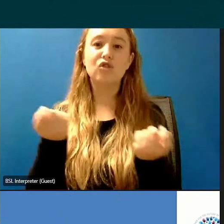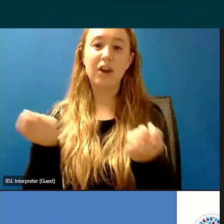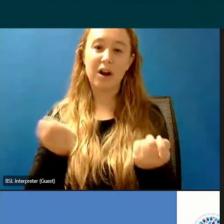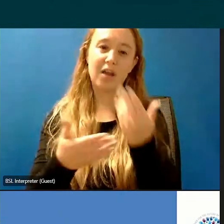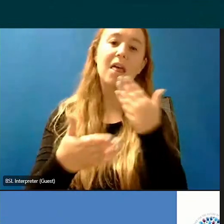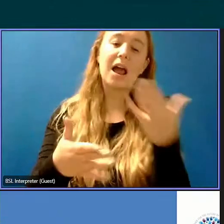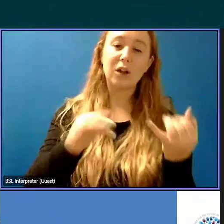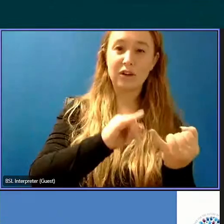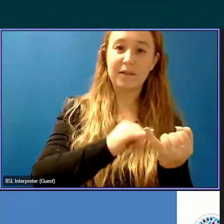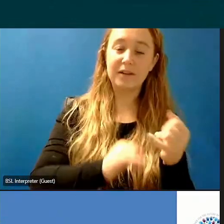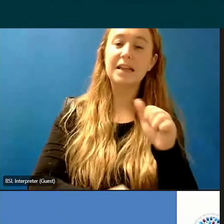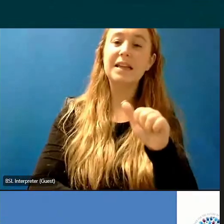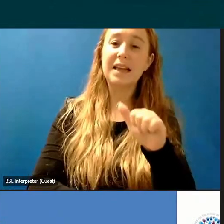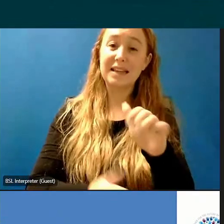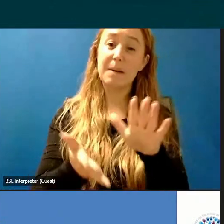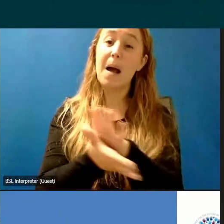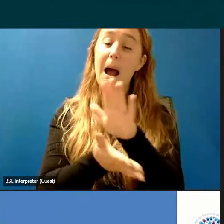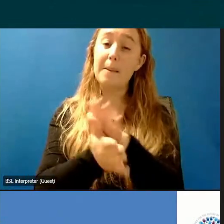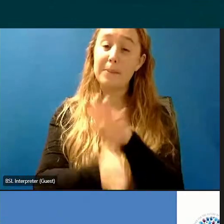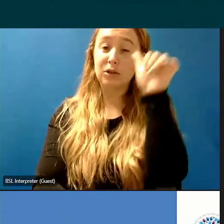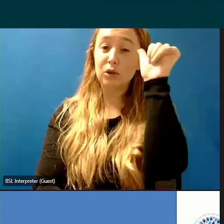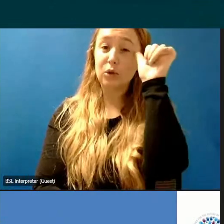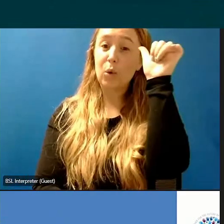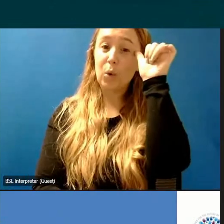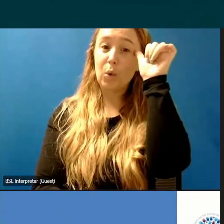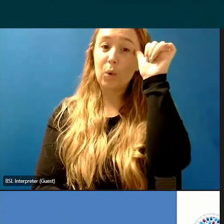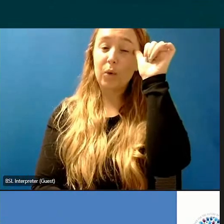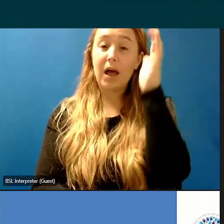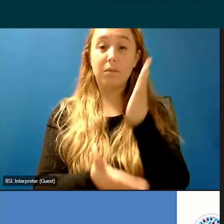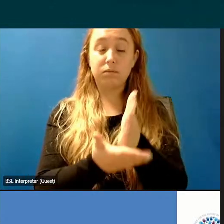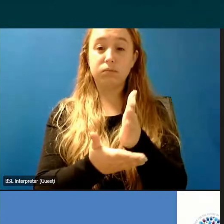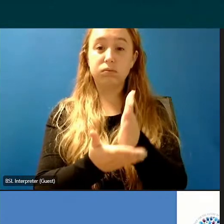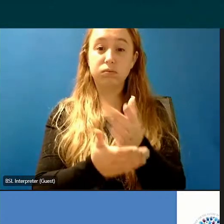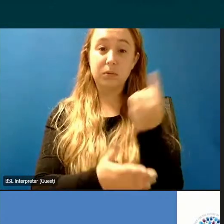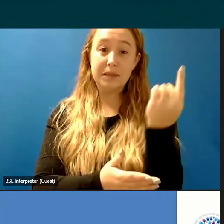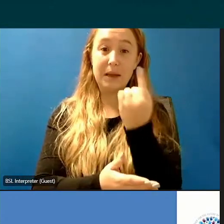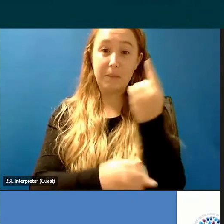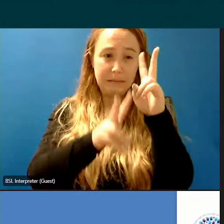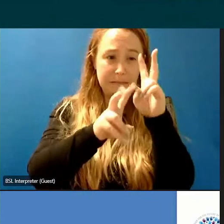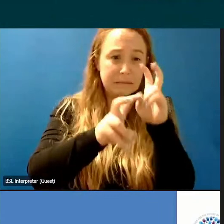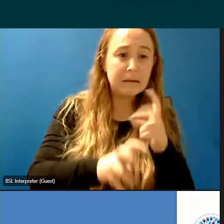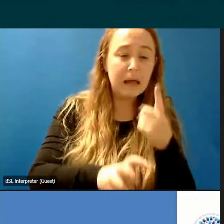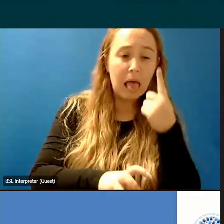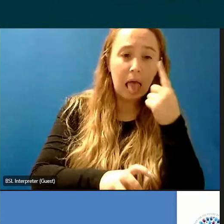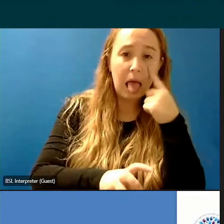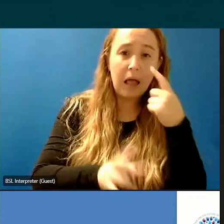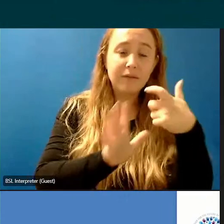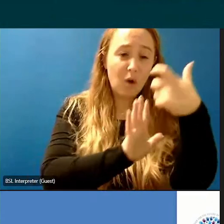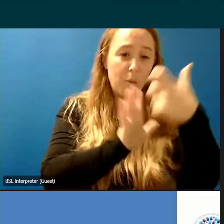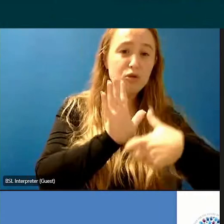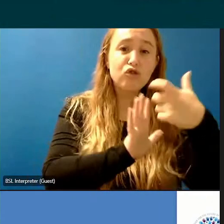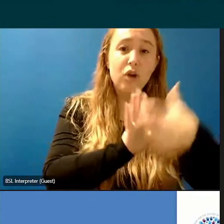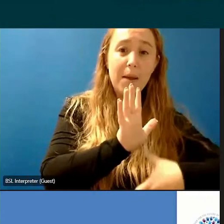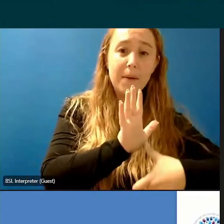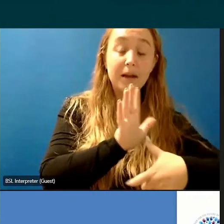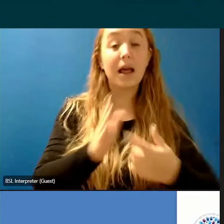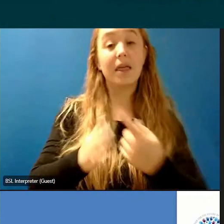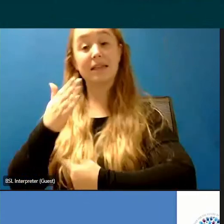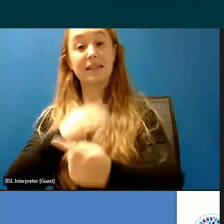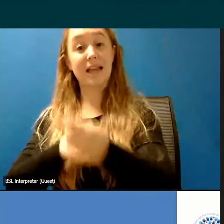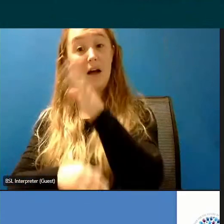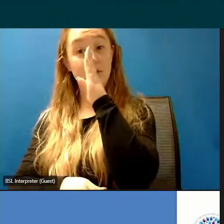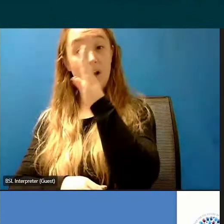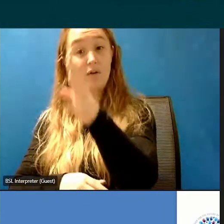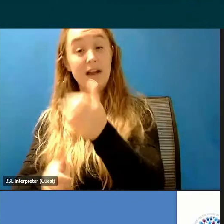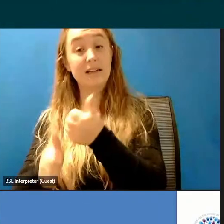Stephanie. No, I'm pleased to know that certainly we've got somebody looking at the prescribing. Self-directed support, I mean, I think that's excellent. I think the more